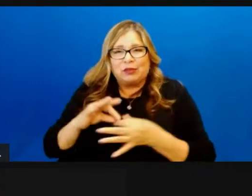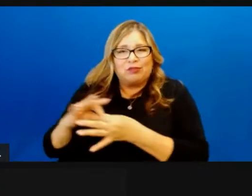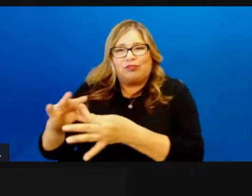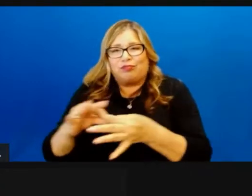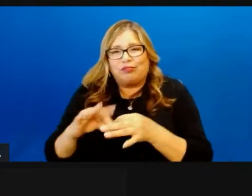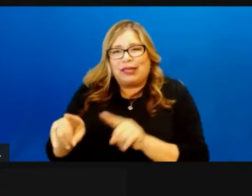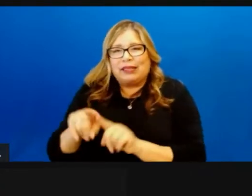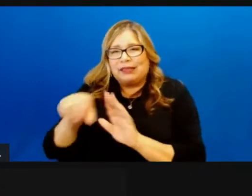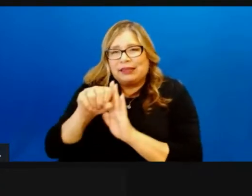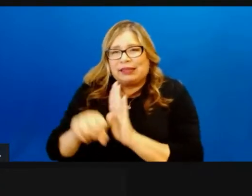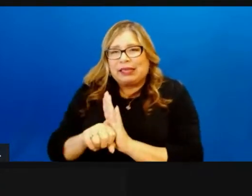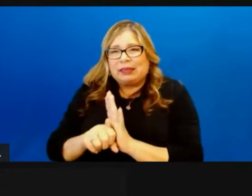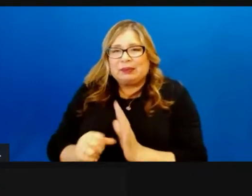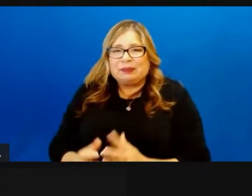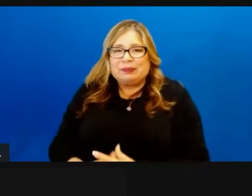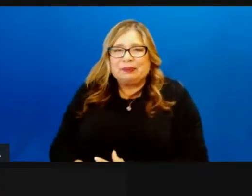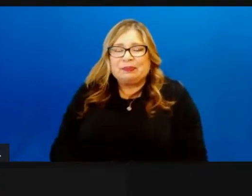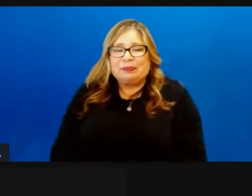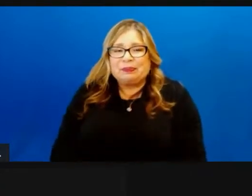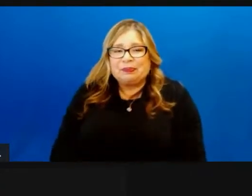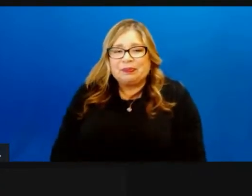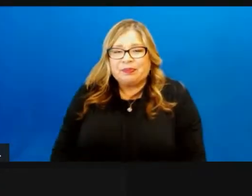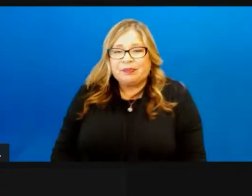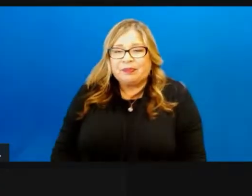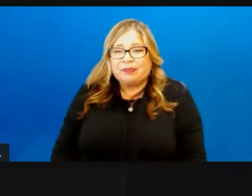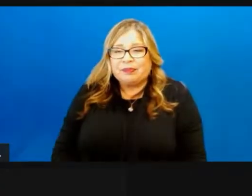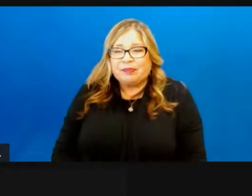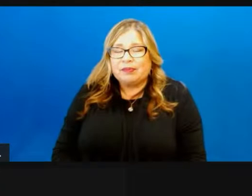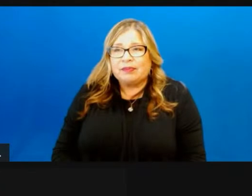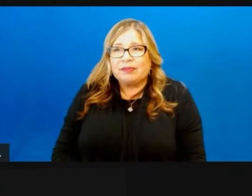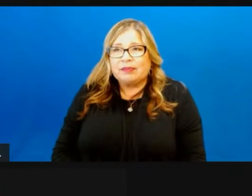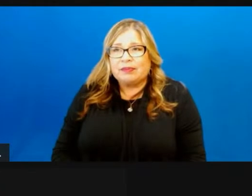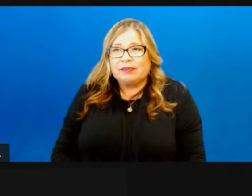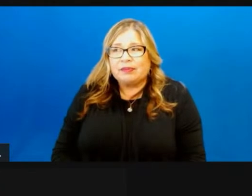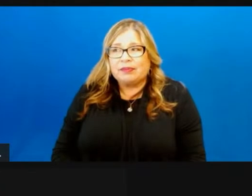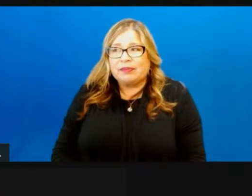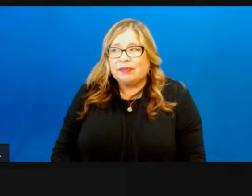The next question comes from Peter Joust with KESQ.